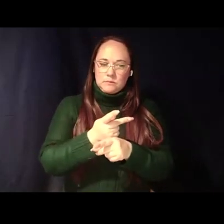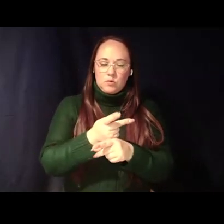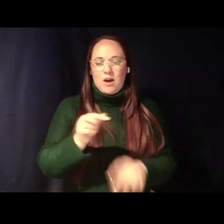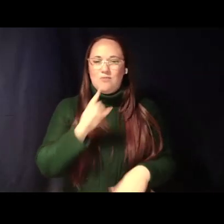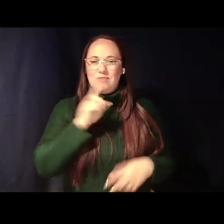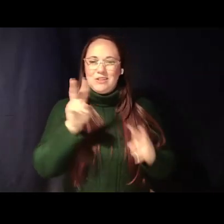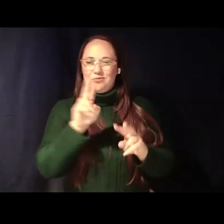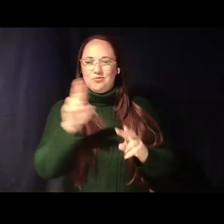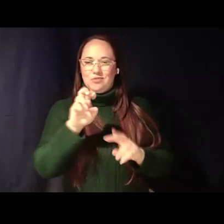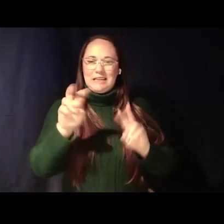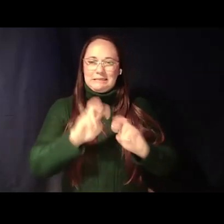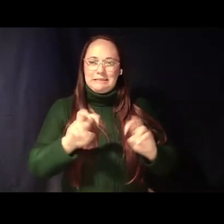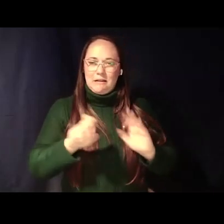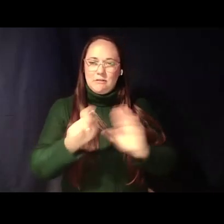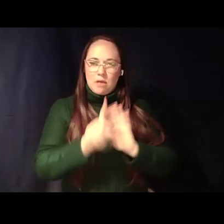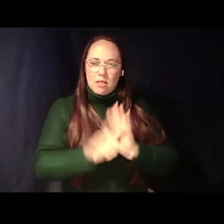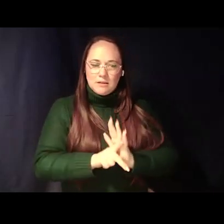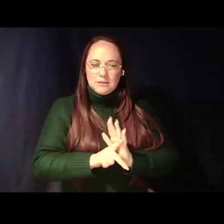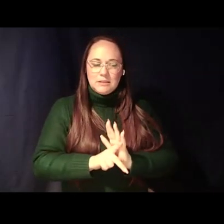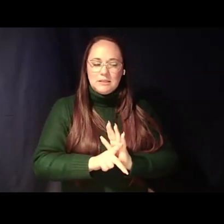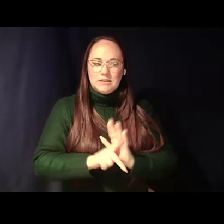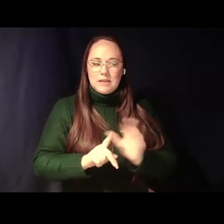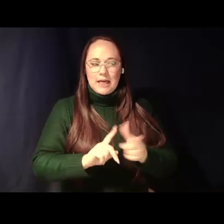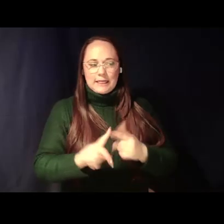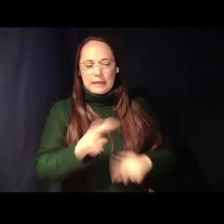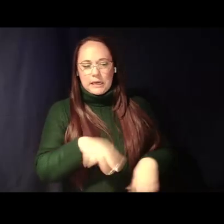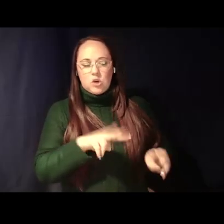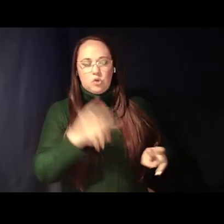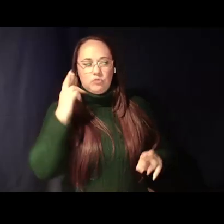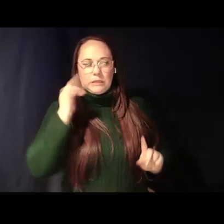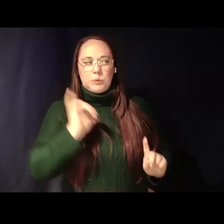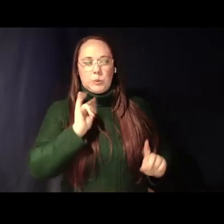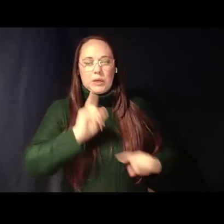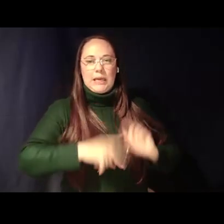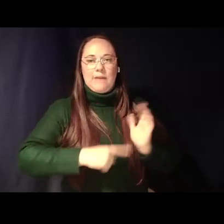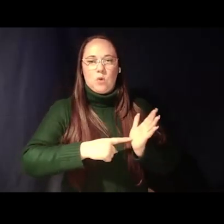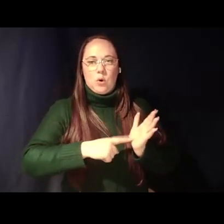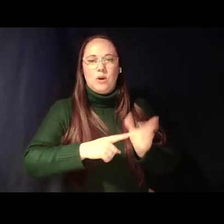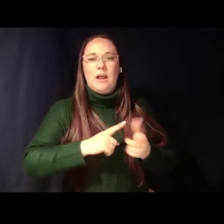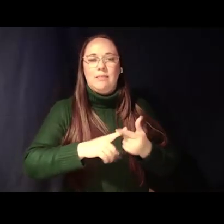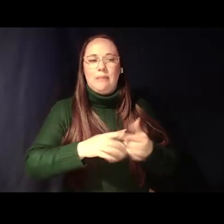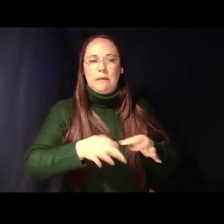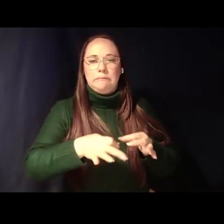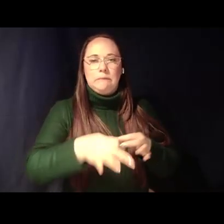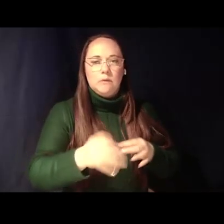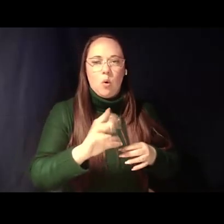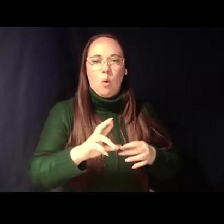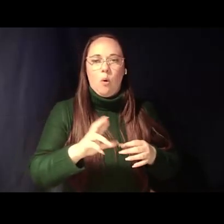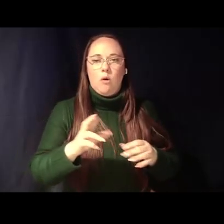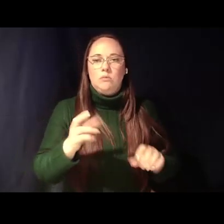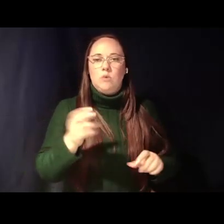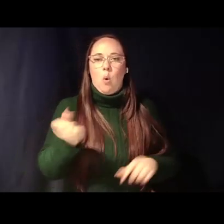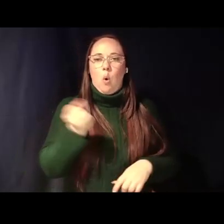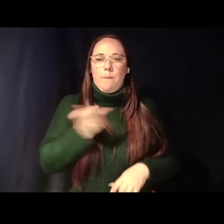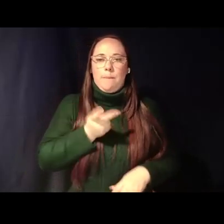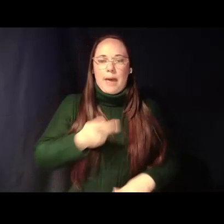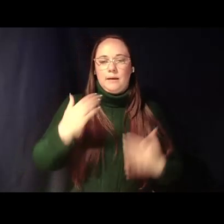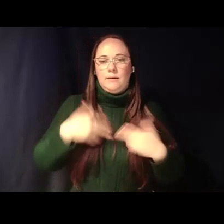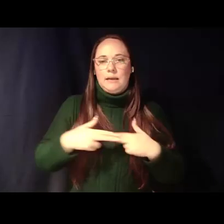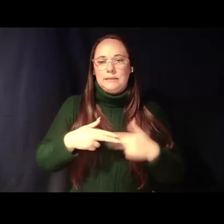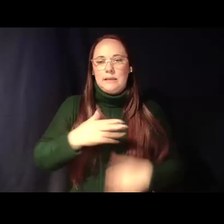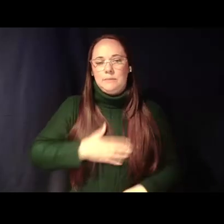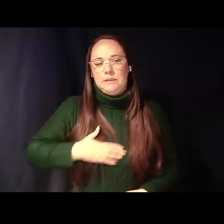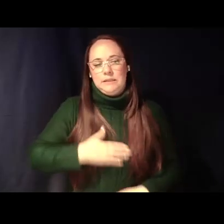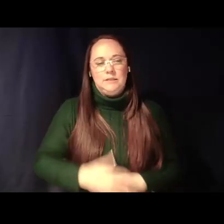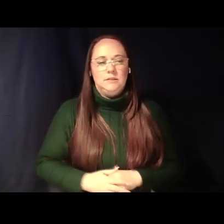reassess policies where we put them in and now we realize we can't afford them. We might have to delay or pull them back a little bit. Let's go to the next slide, please. So